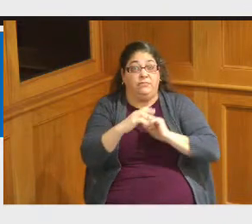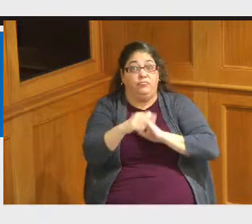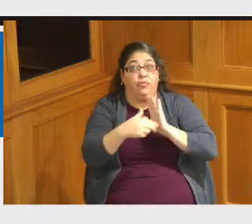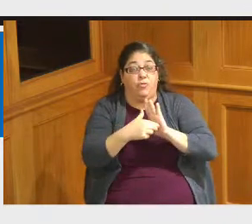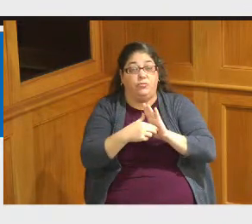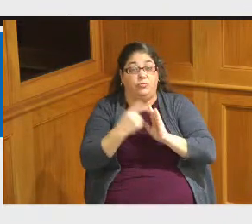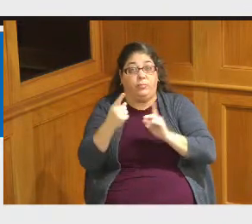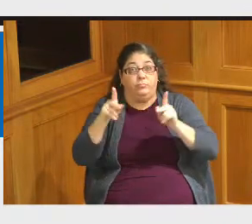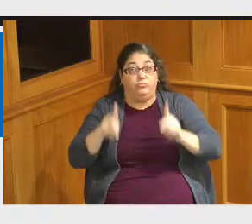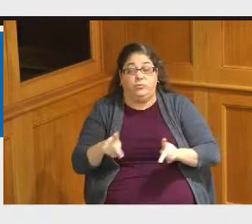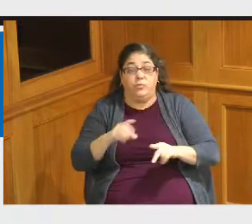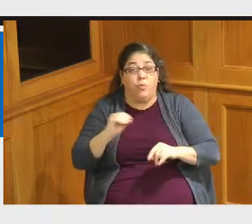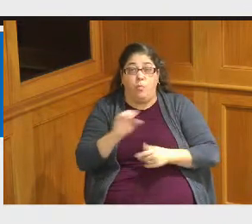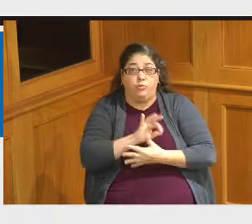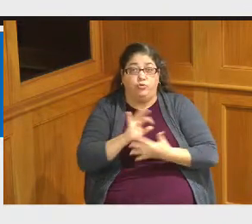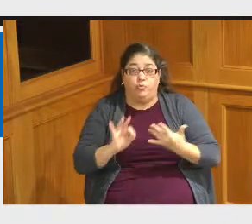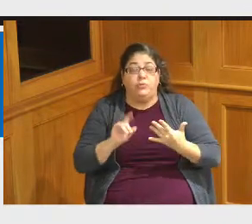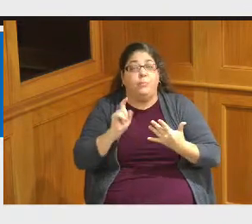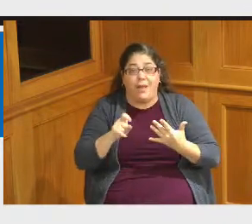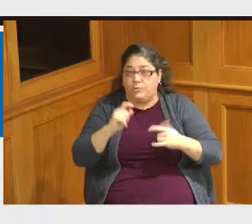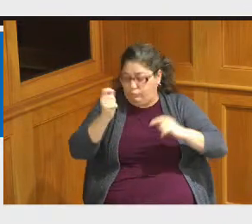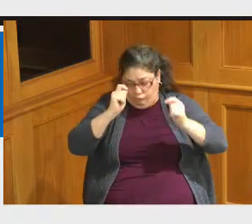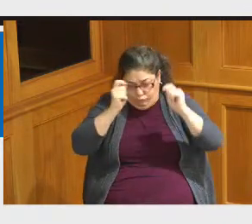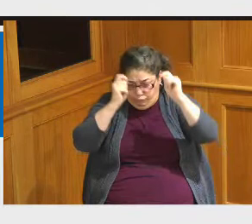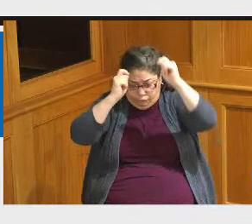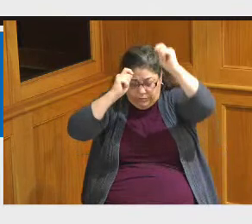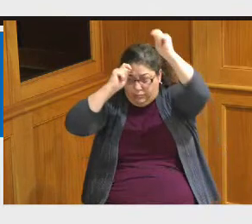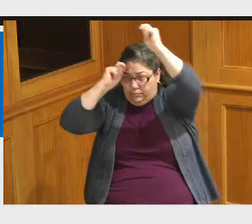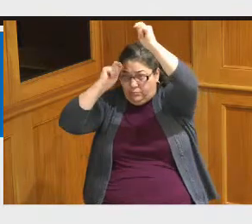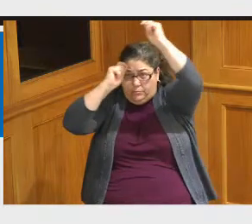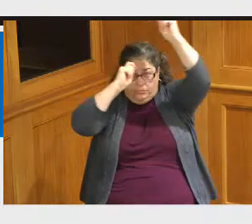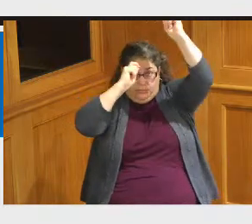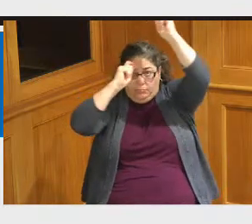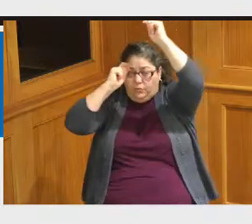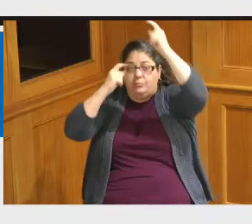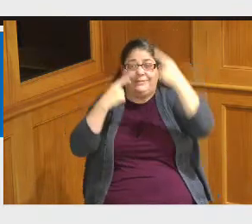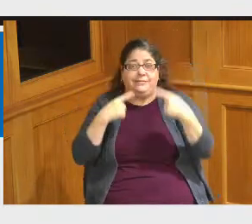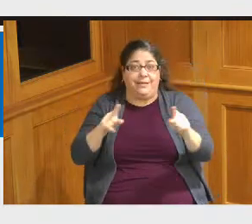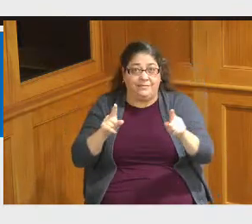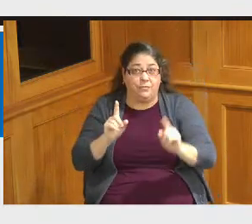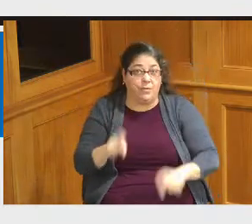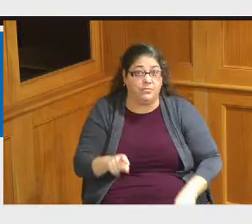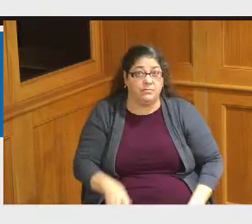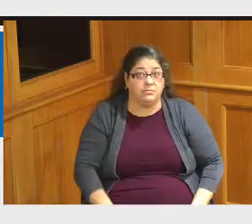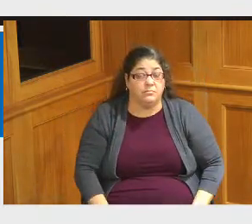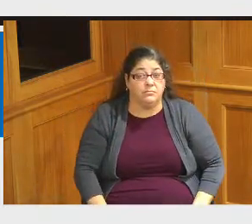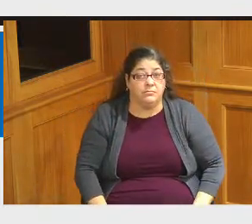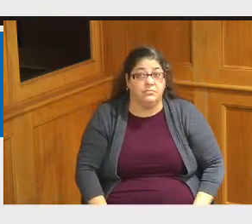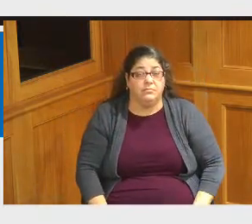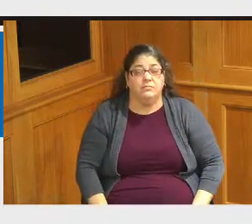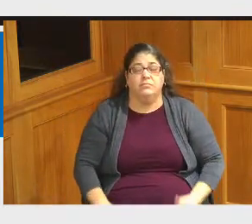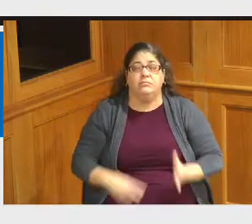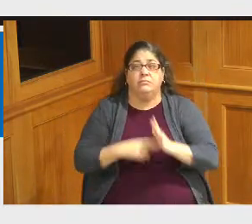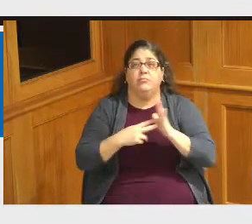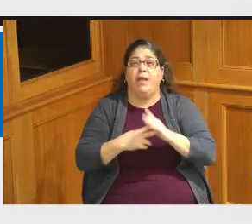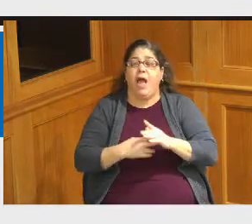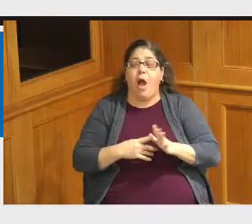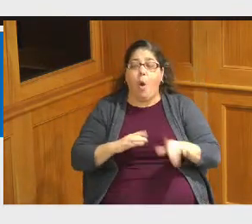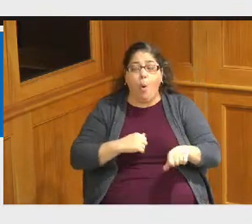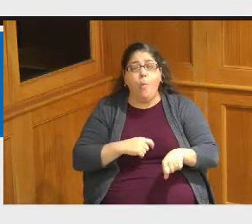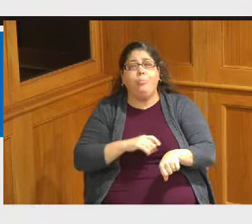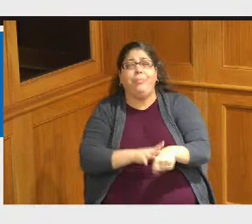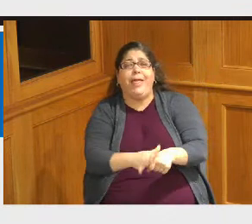have no choice. You have to wear them to be successful. And so there's not always time to think